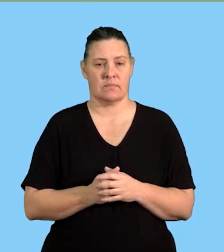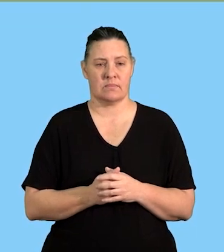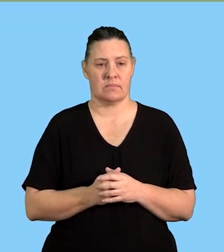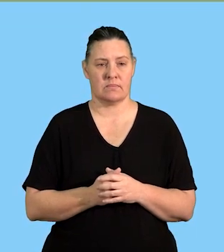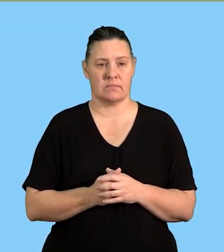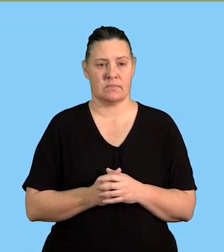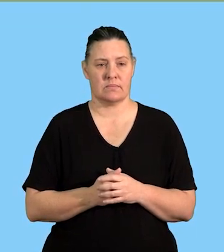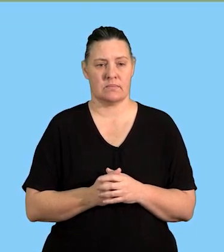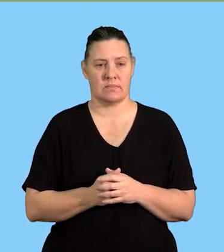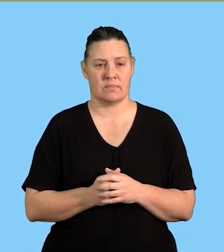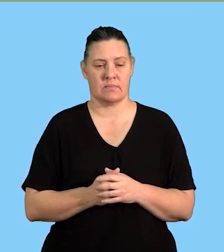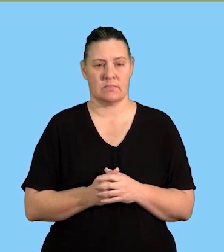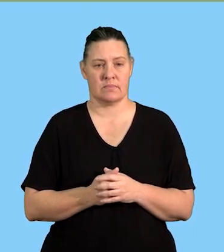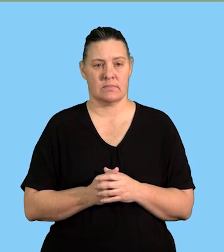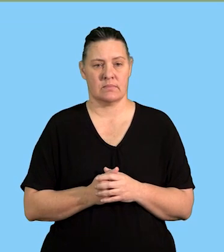to